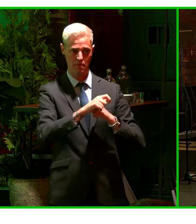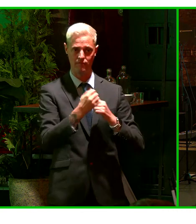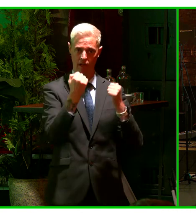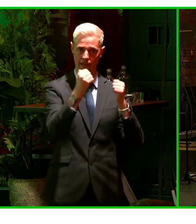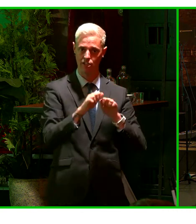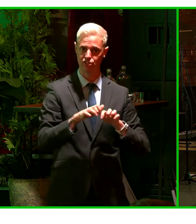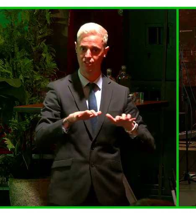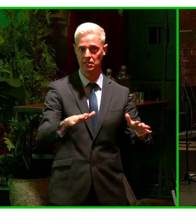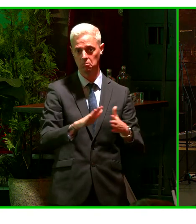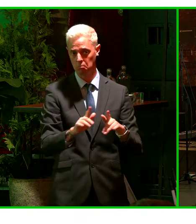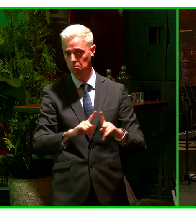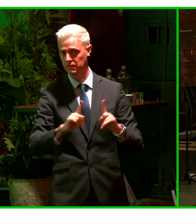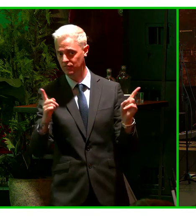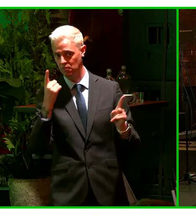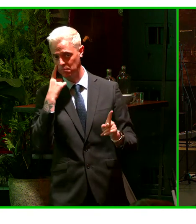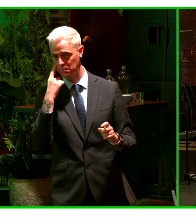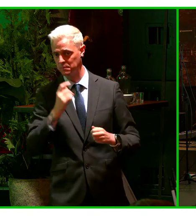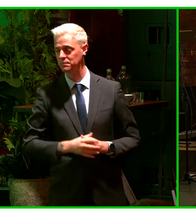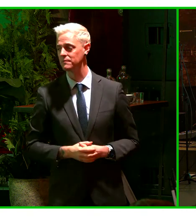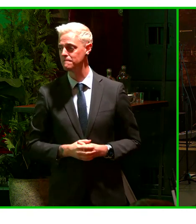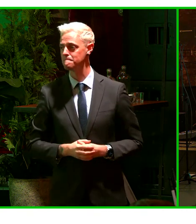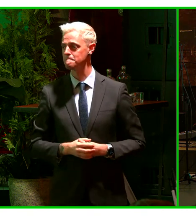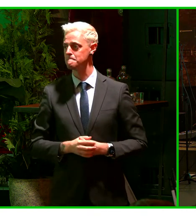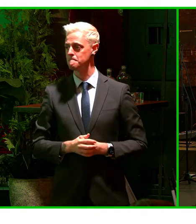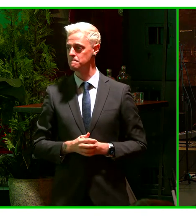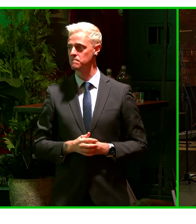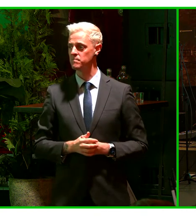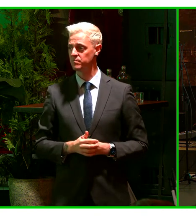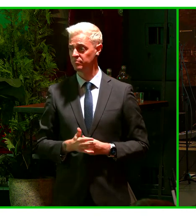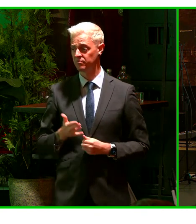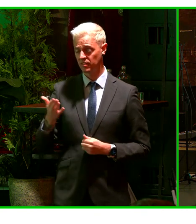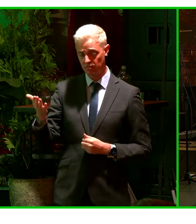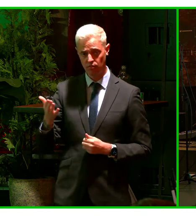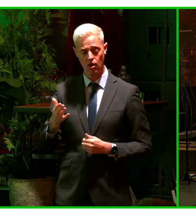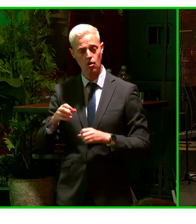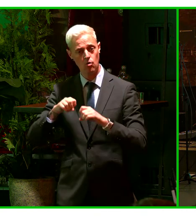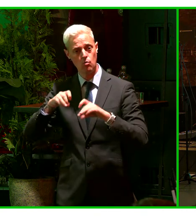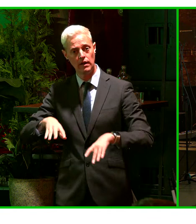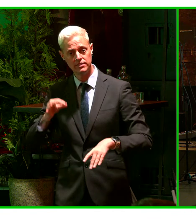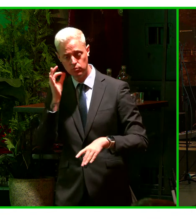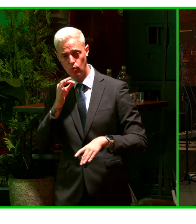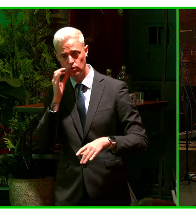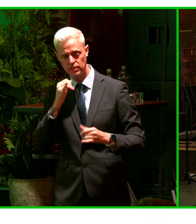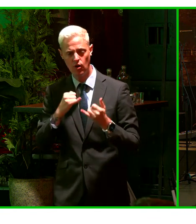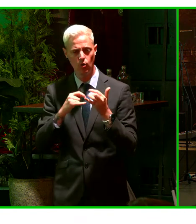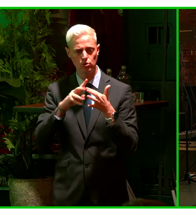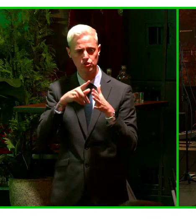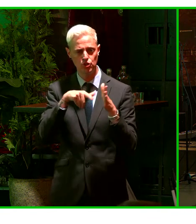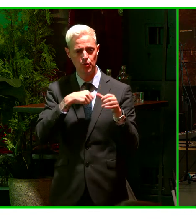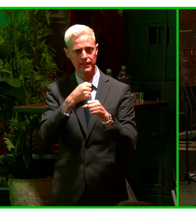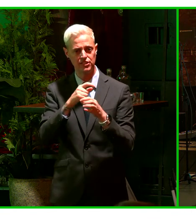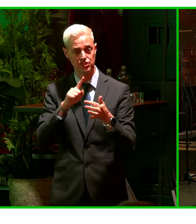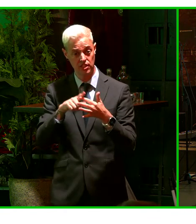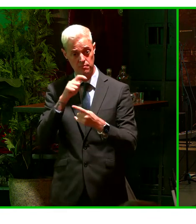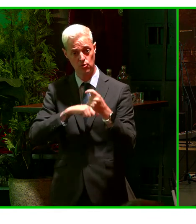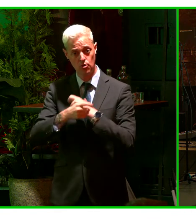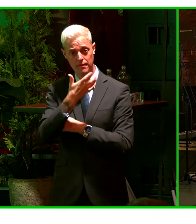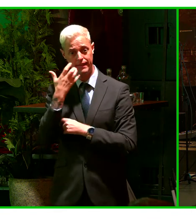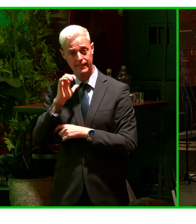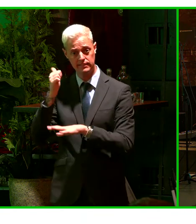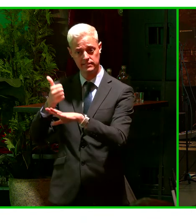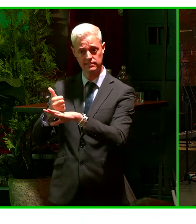with other partners in the area, looking at wastewater, sewage as heat sources as well. So they